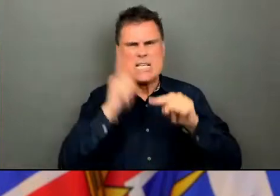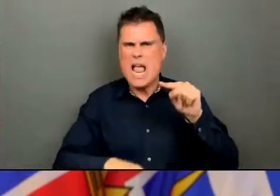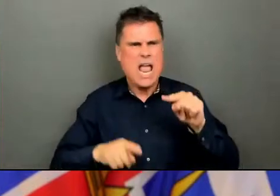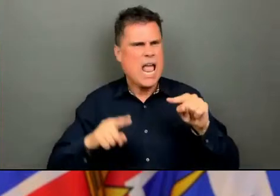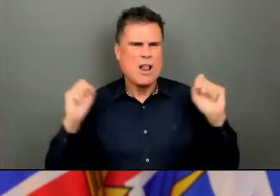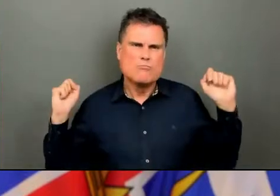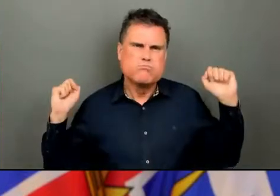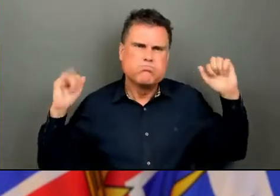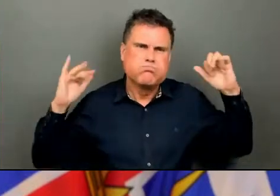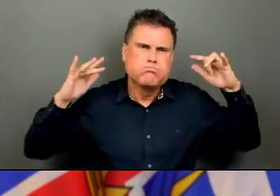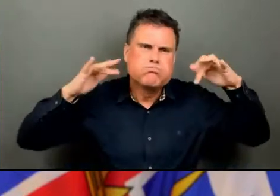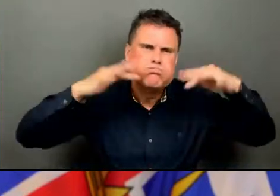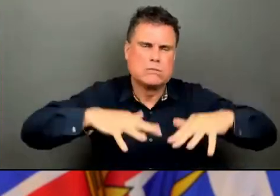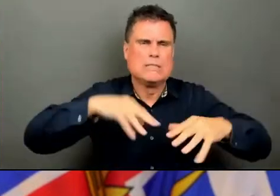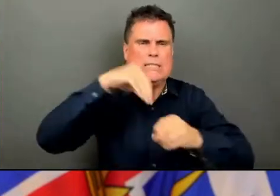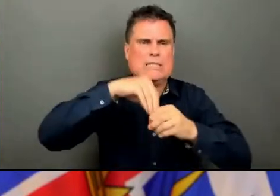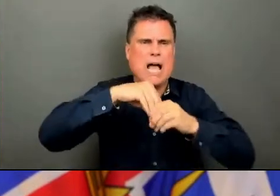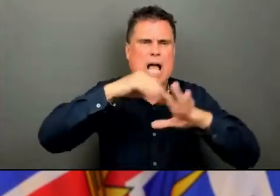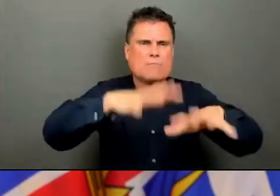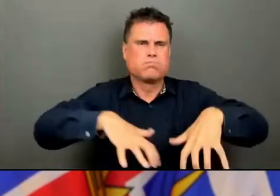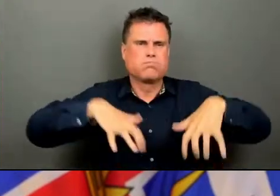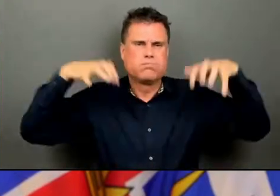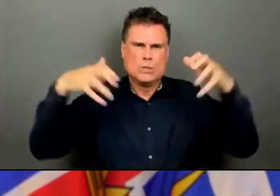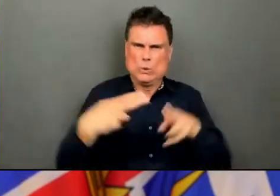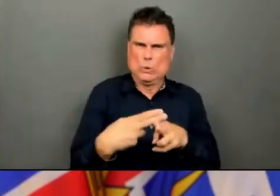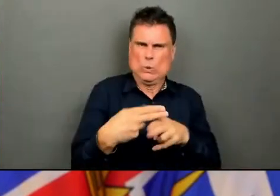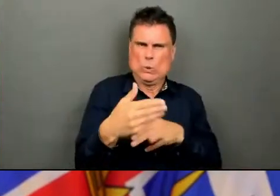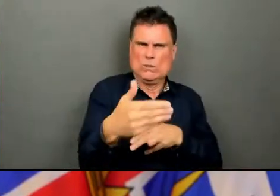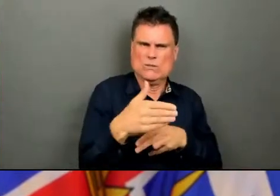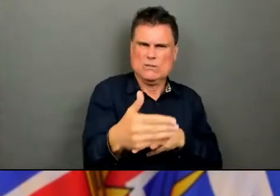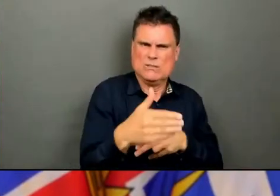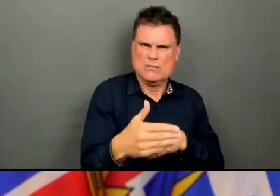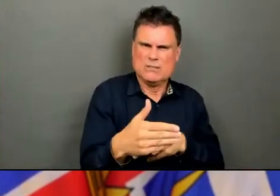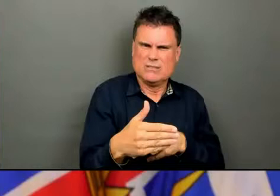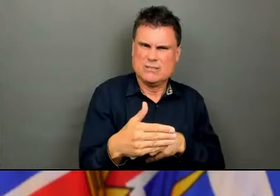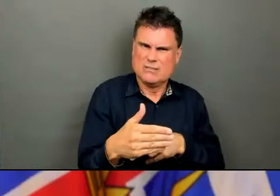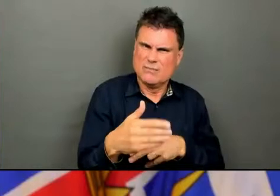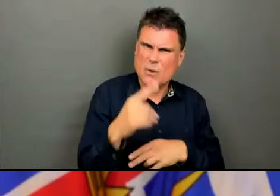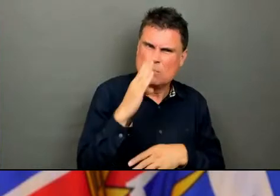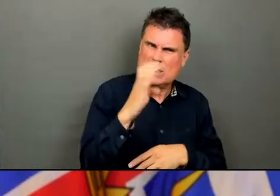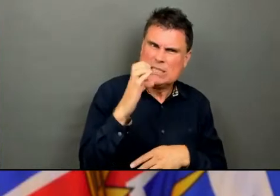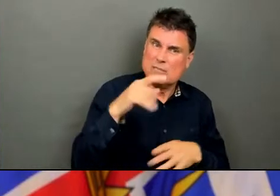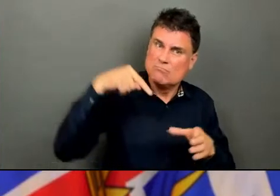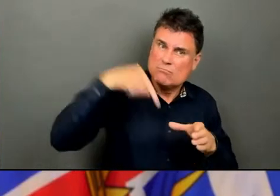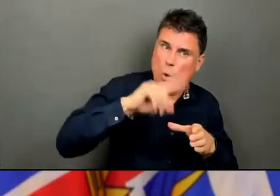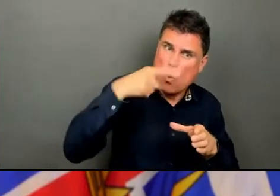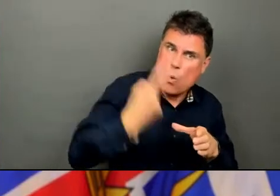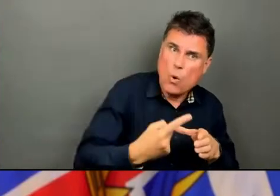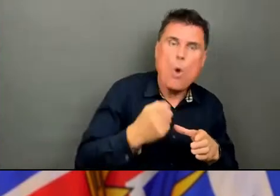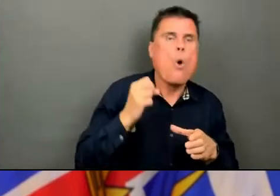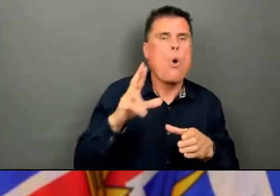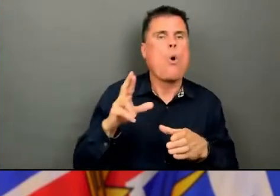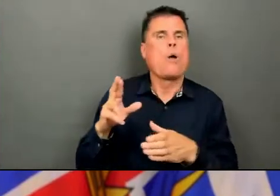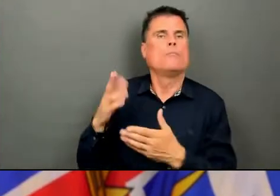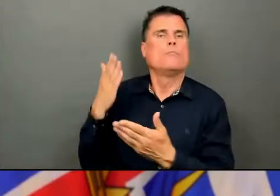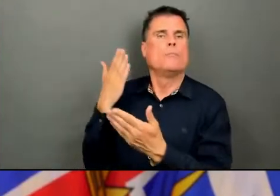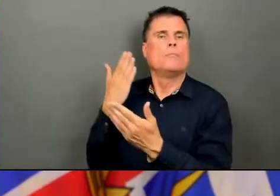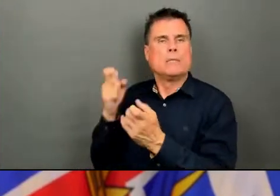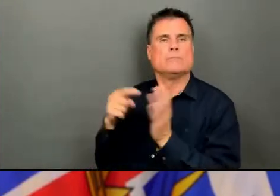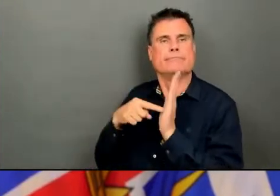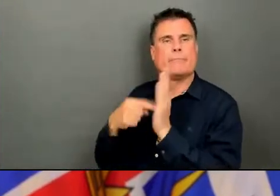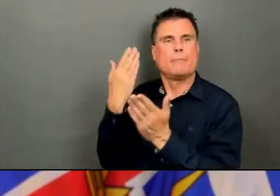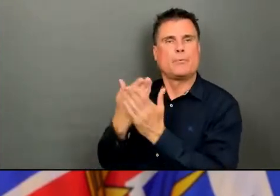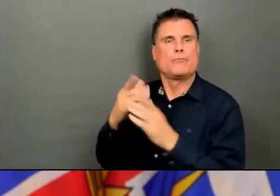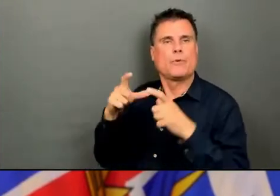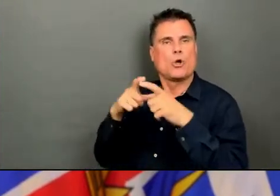soon? And will concert goers here be expected to show proof they're fully vaccinated or wear masks? Yeah, so we've not approved